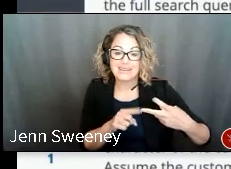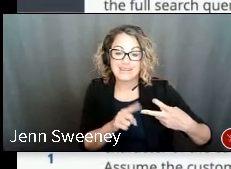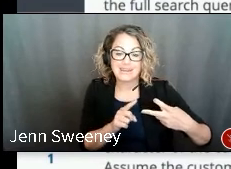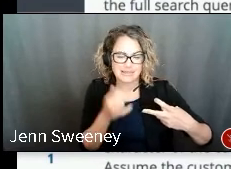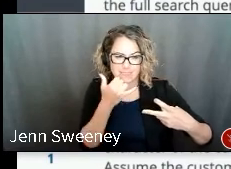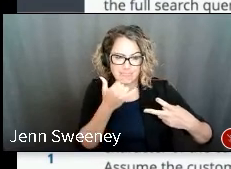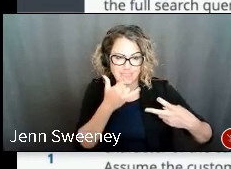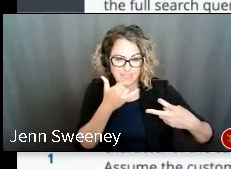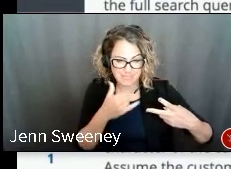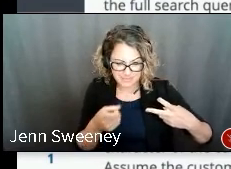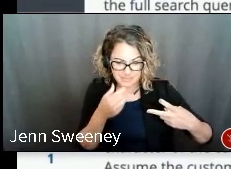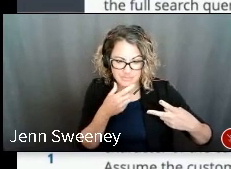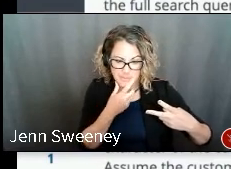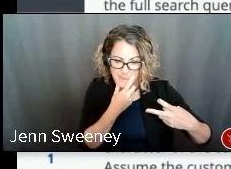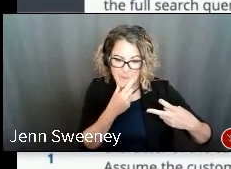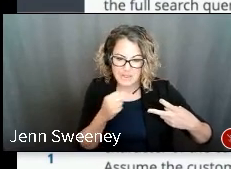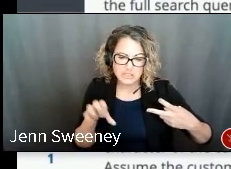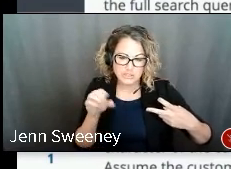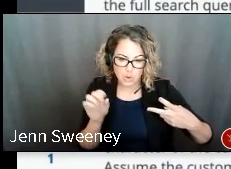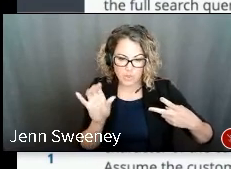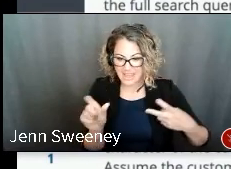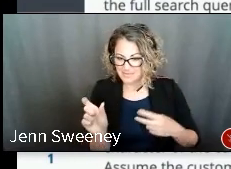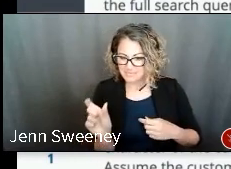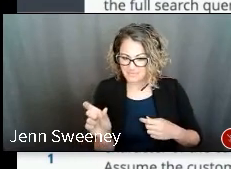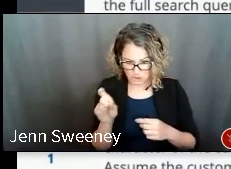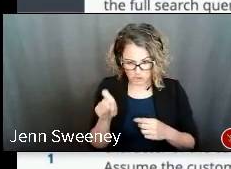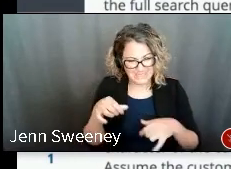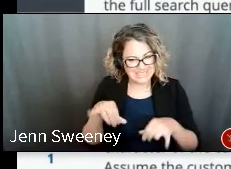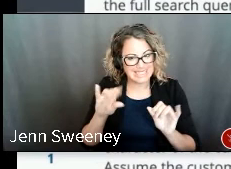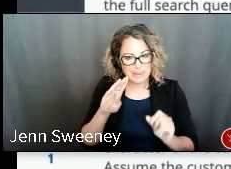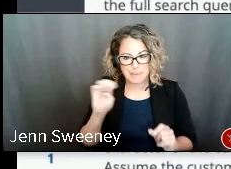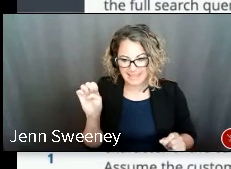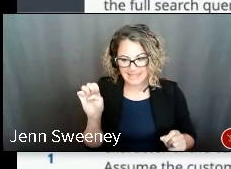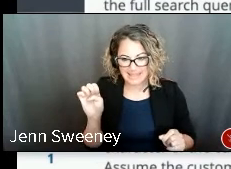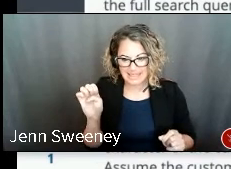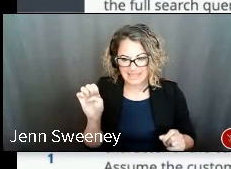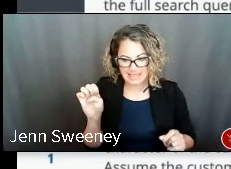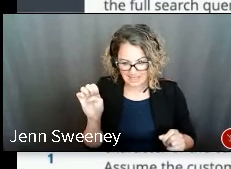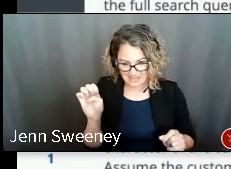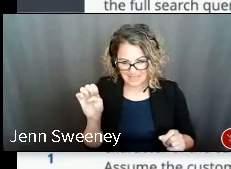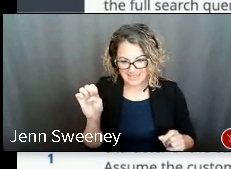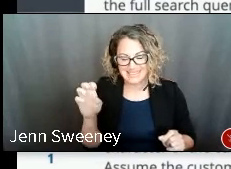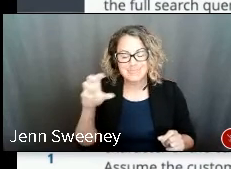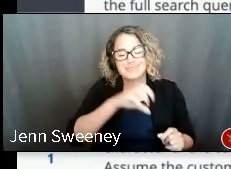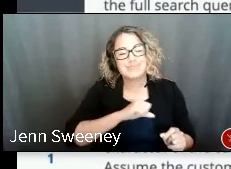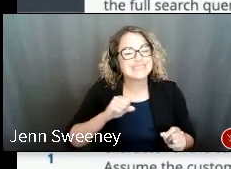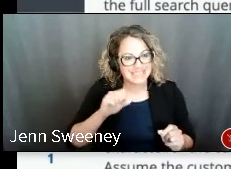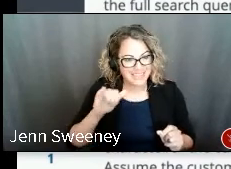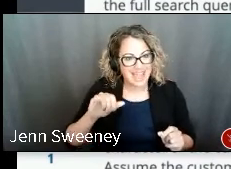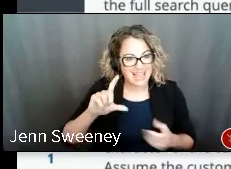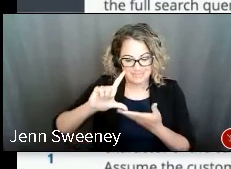So feels like it should still be missing the